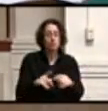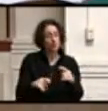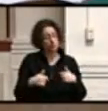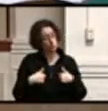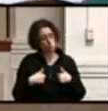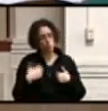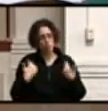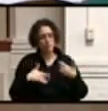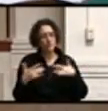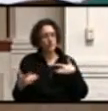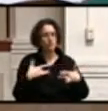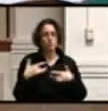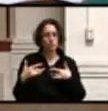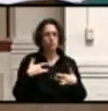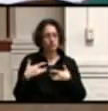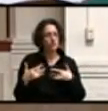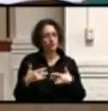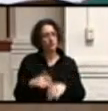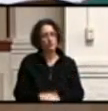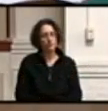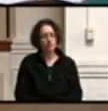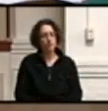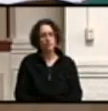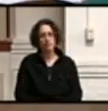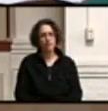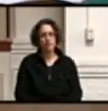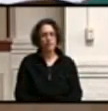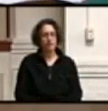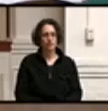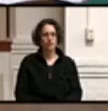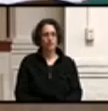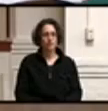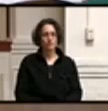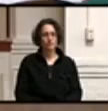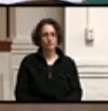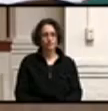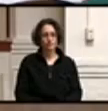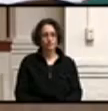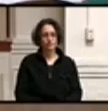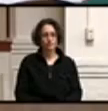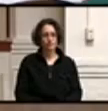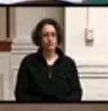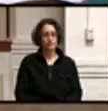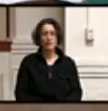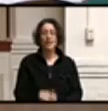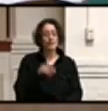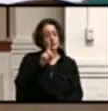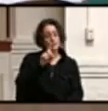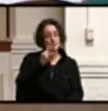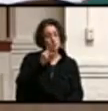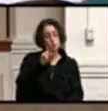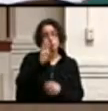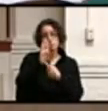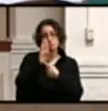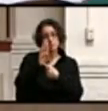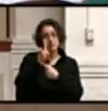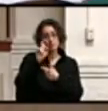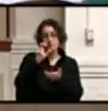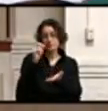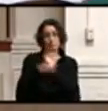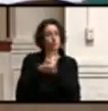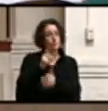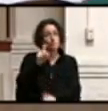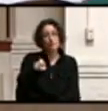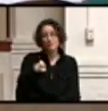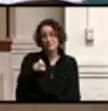circulation for a site plan like this is something that's squarely in the purview of the Development Review Board. Right. So it's interesting for